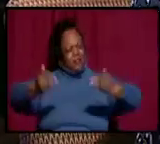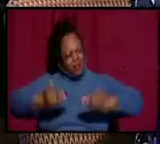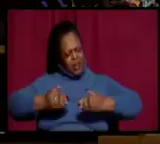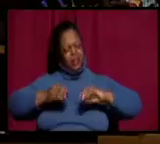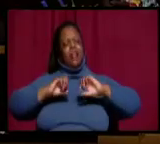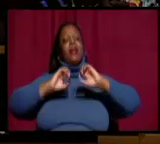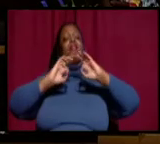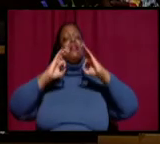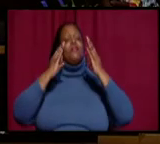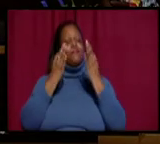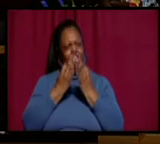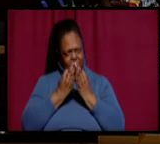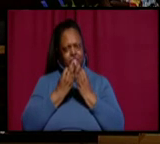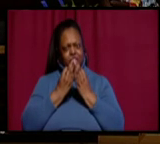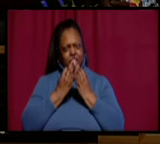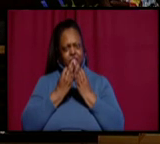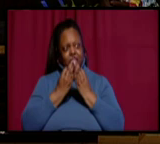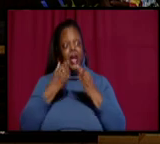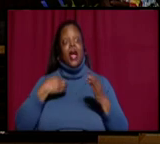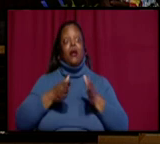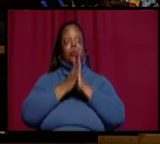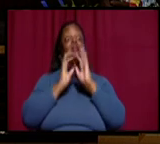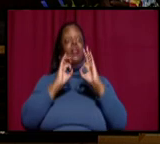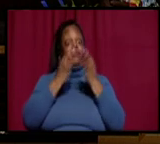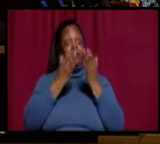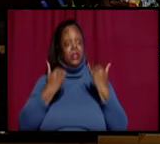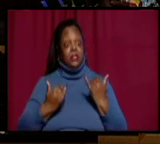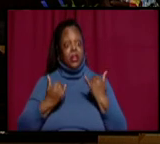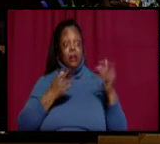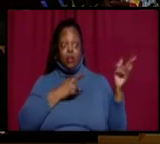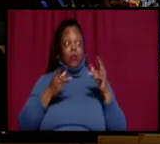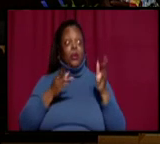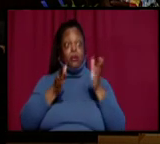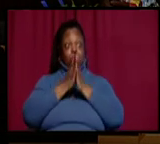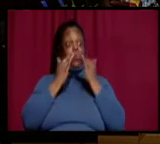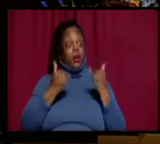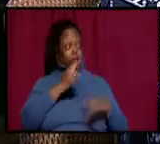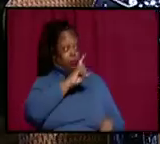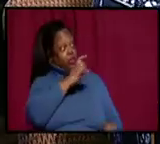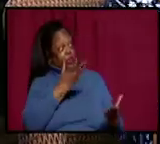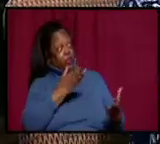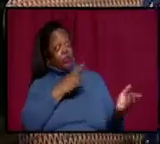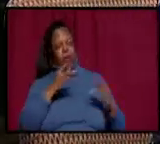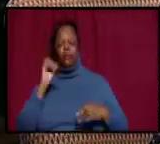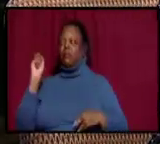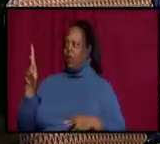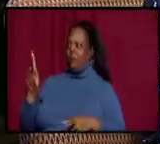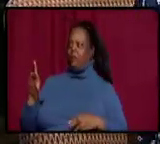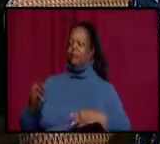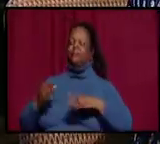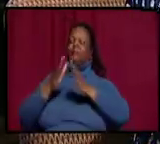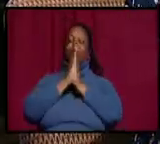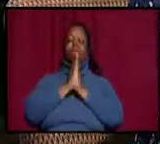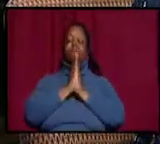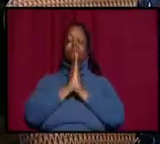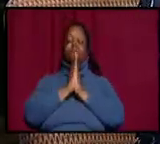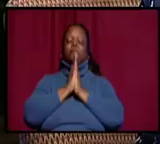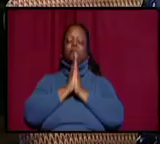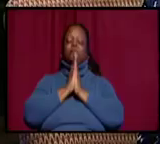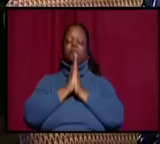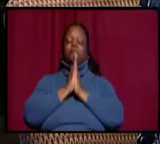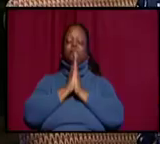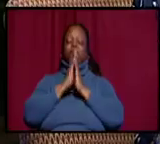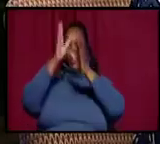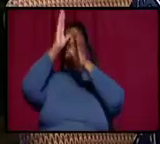family. Amen. And so I'll pray for the family tonight. Y'all ready to pray right now? Yes. Okay. Well, Father, in the name of